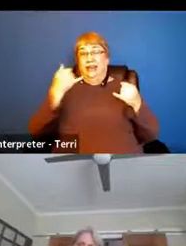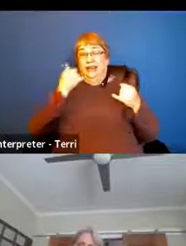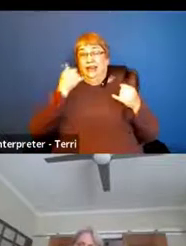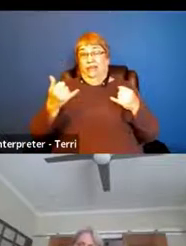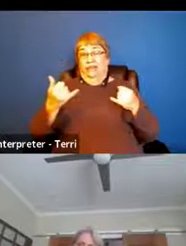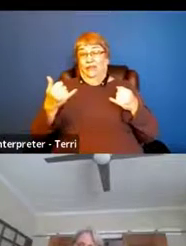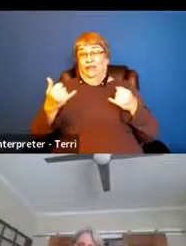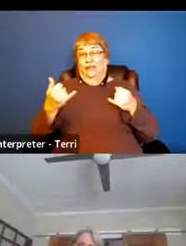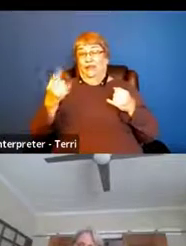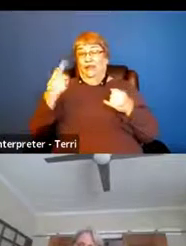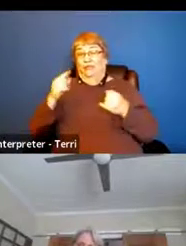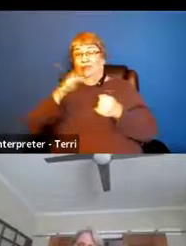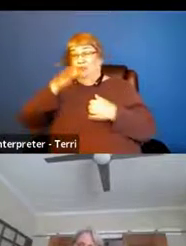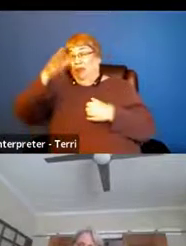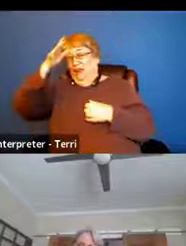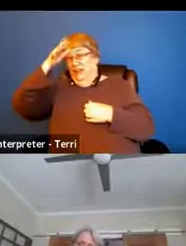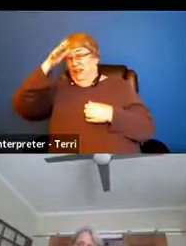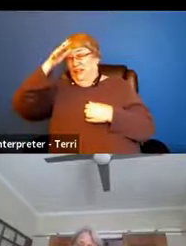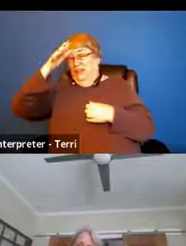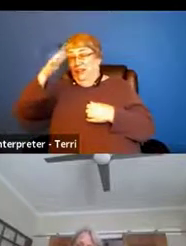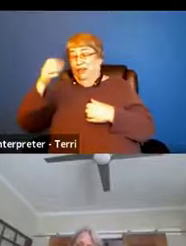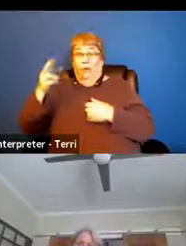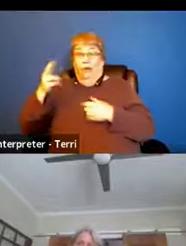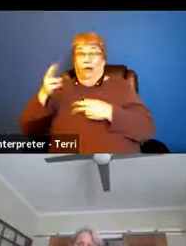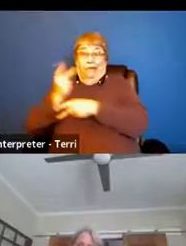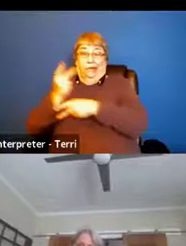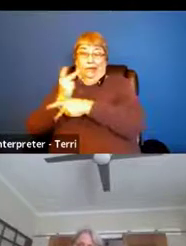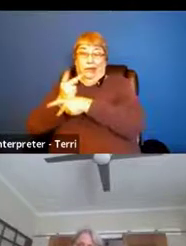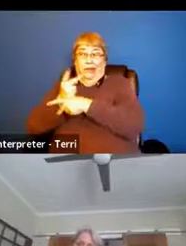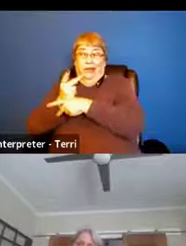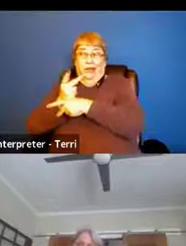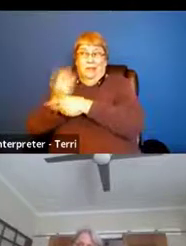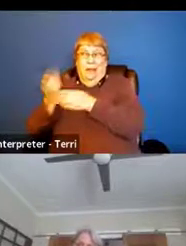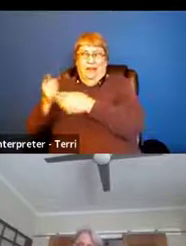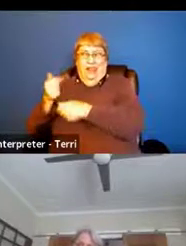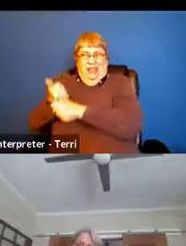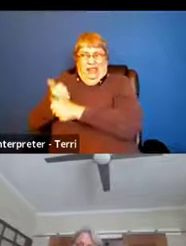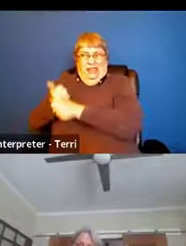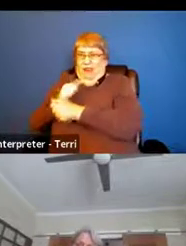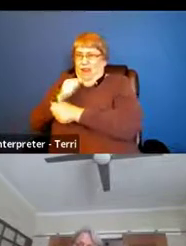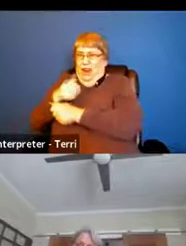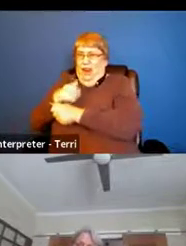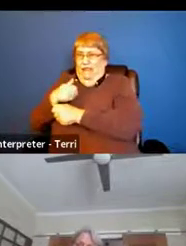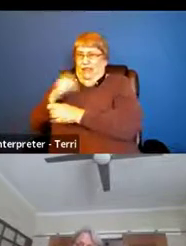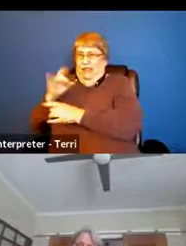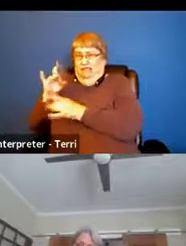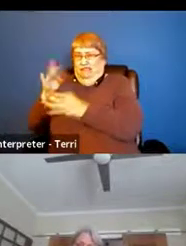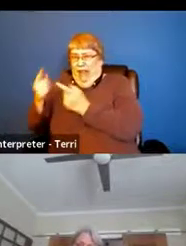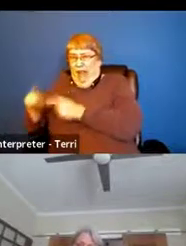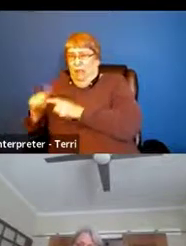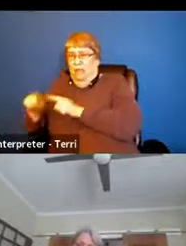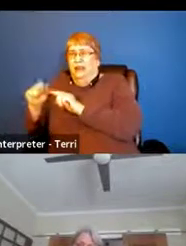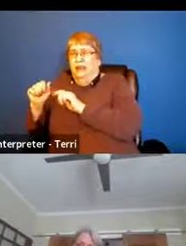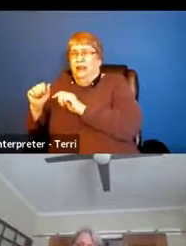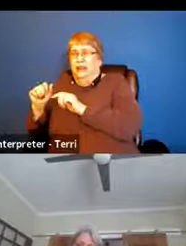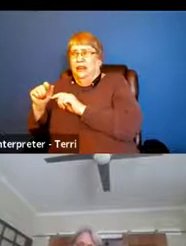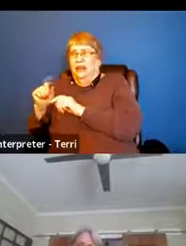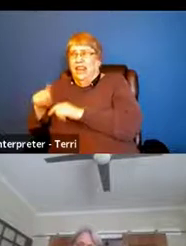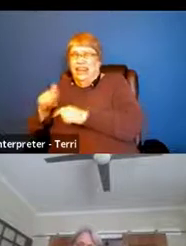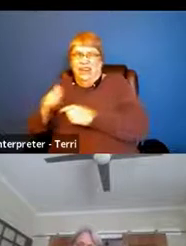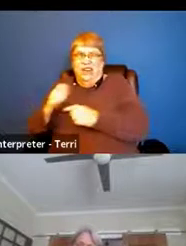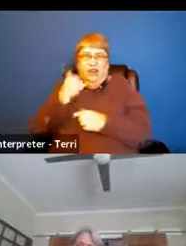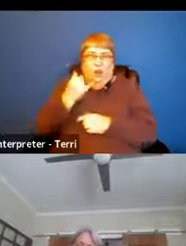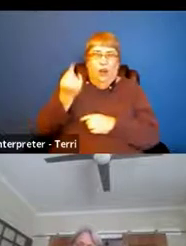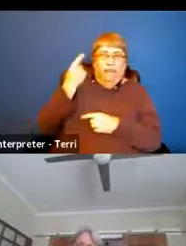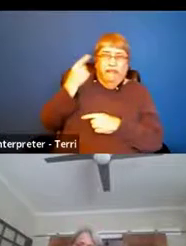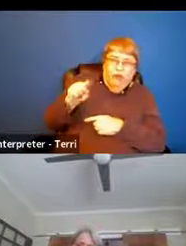they're not the one in crisis, but they can call to get support from other professionals on talking them through. And so I really want to encourage adults to call that